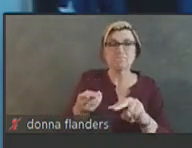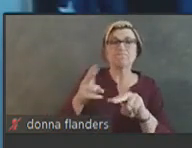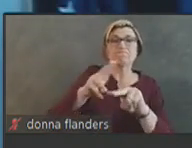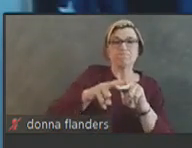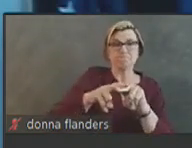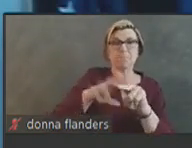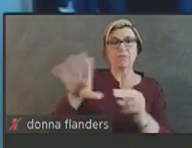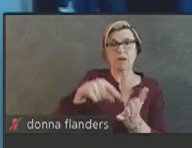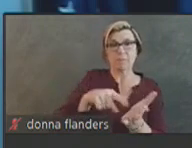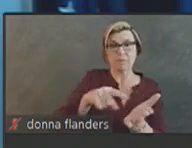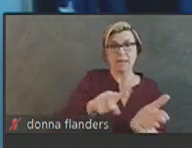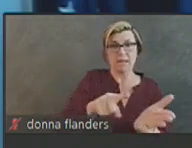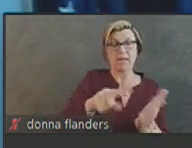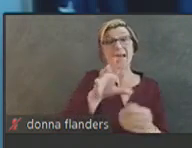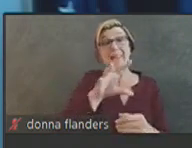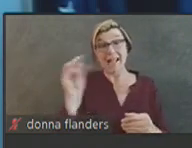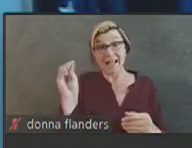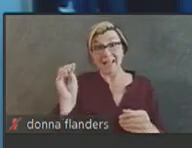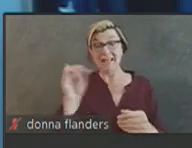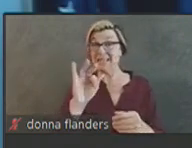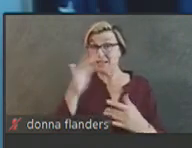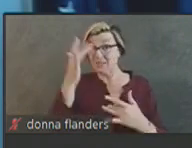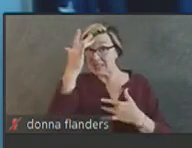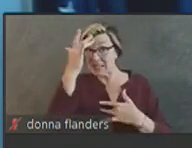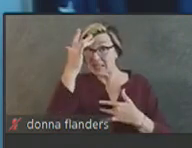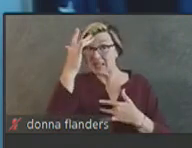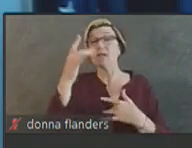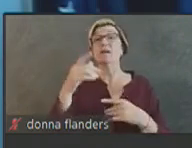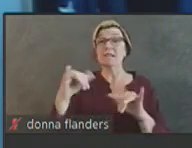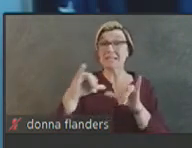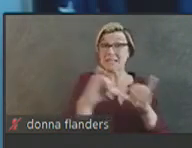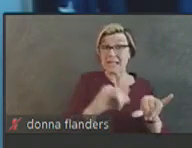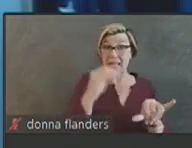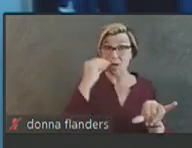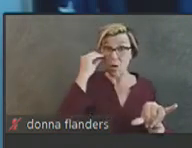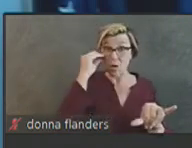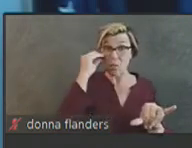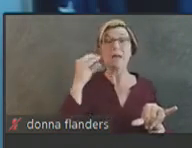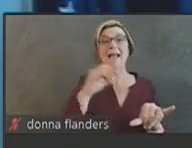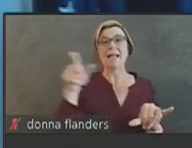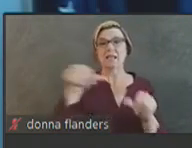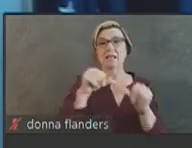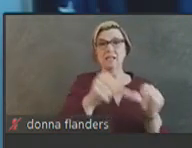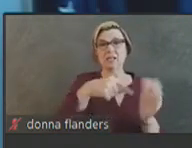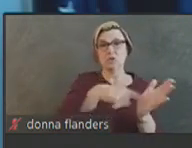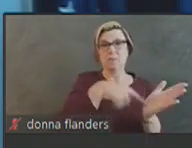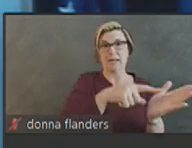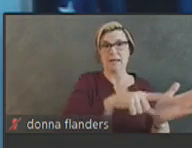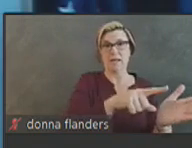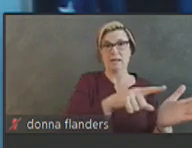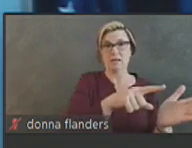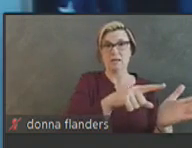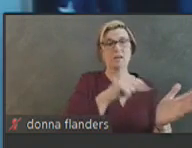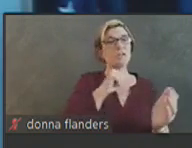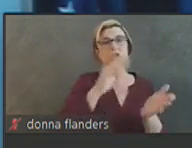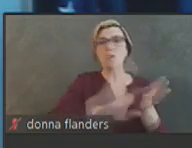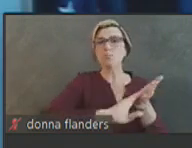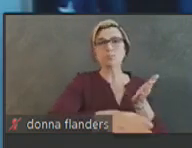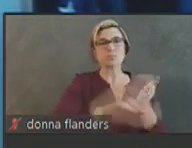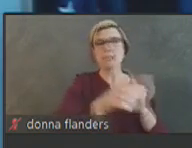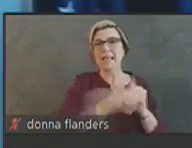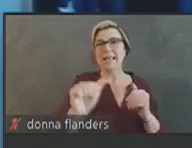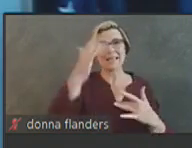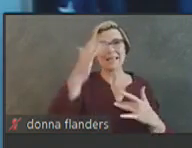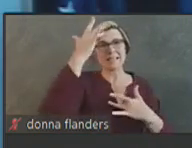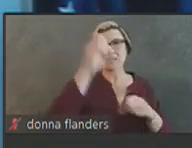of COVID-19. So we ask employers to be mindful of that and do not force workers who are ill or caring